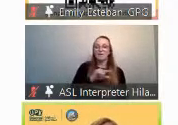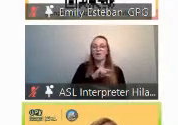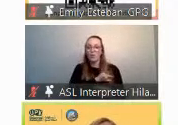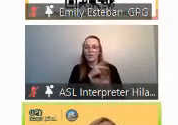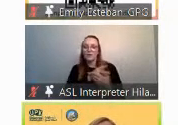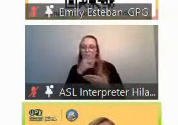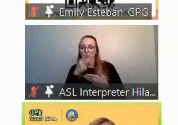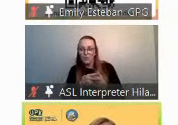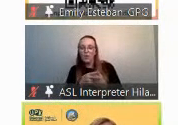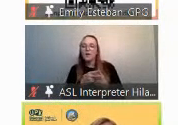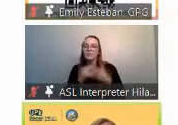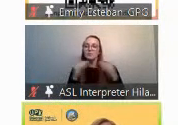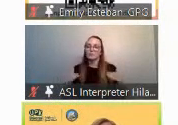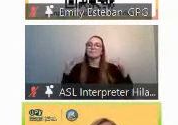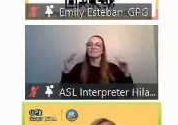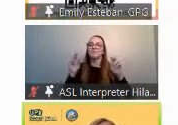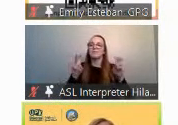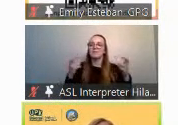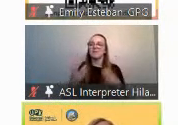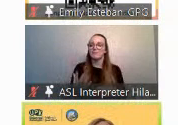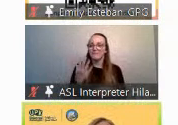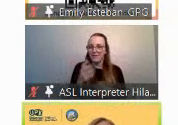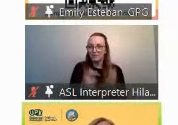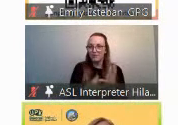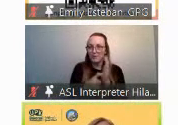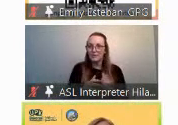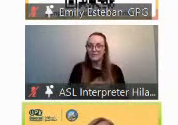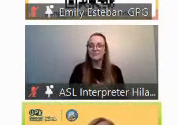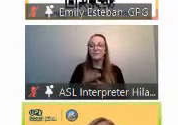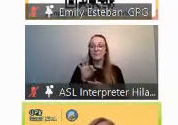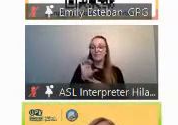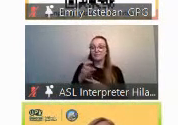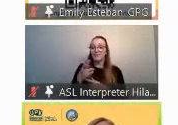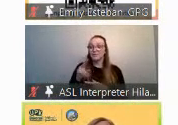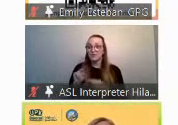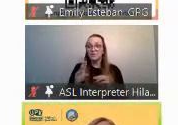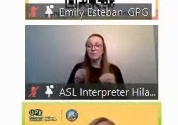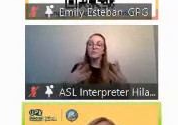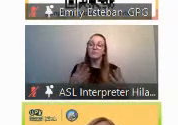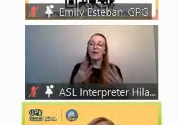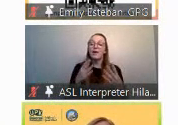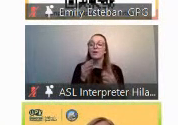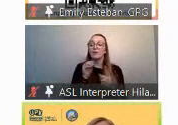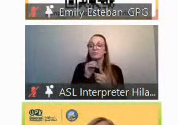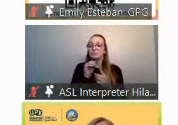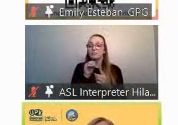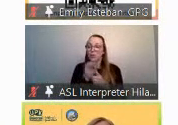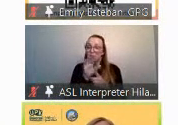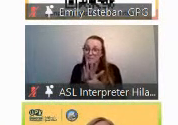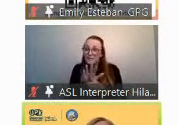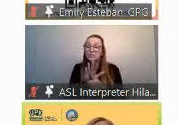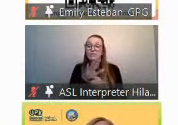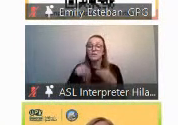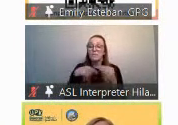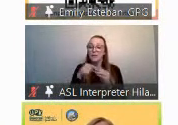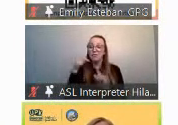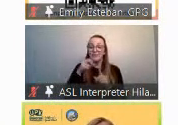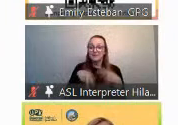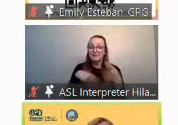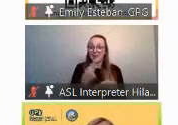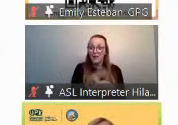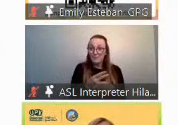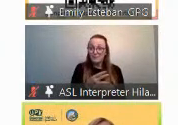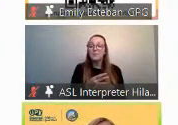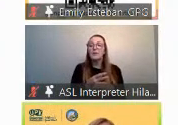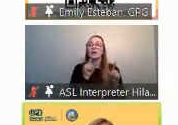Title V requirements. These FECHNs offer provider orientation about this program type and ongoing training and